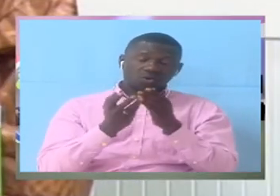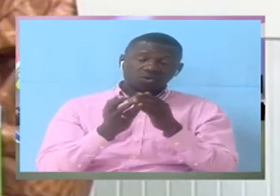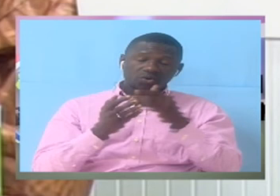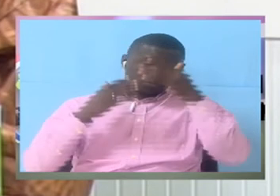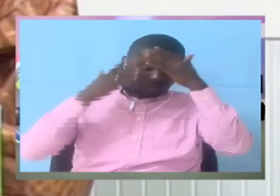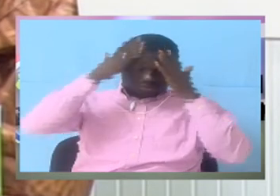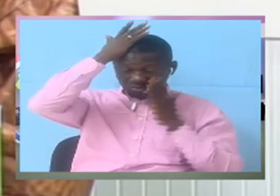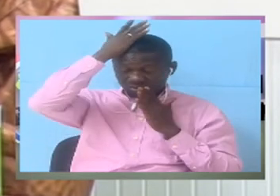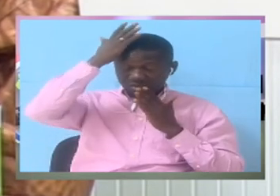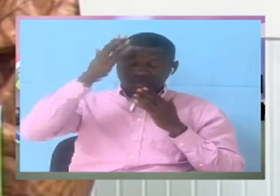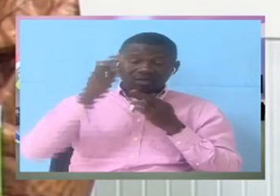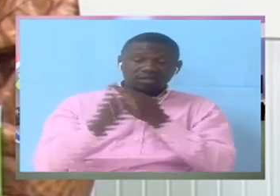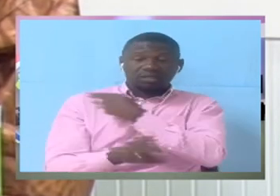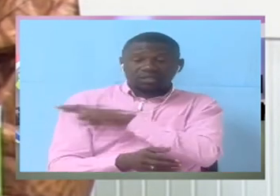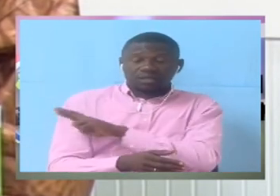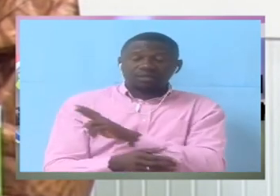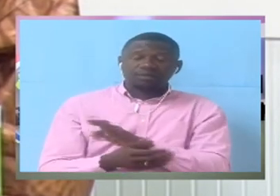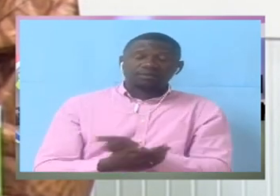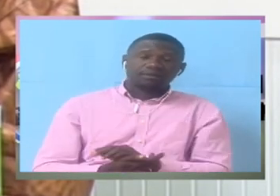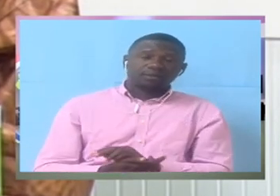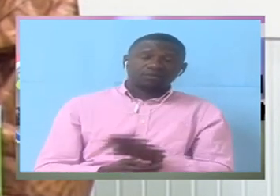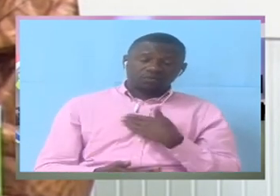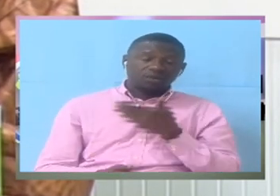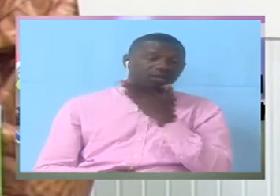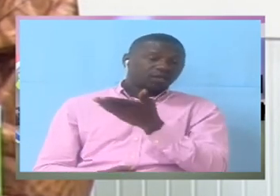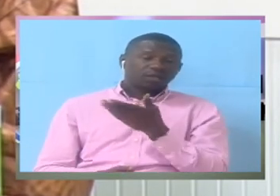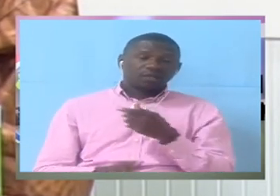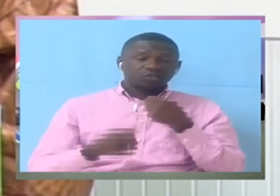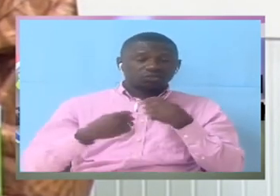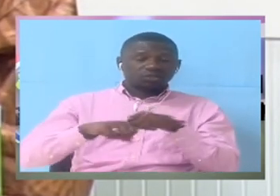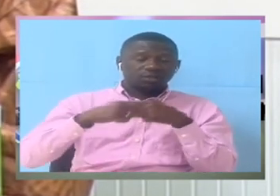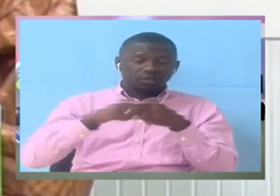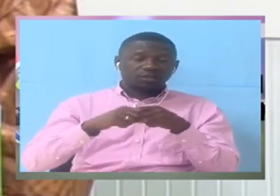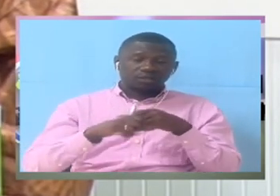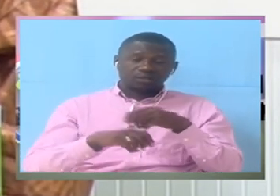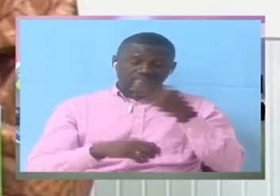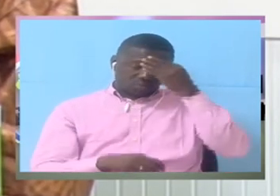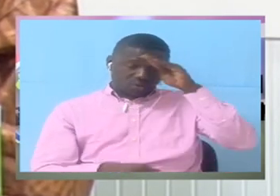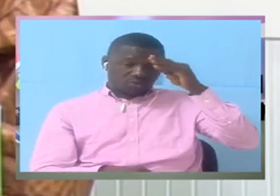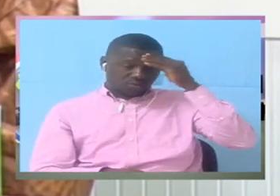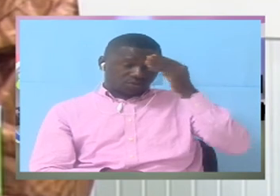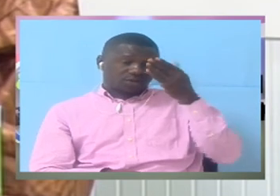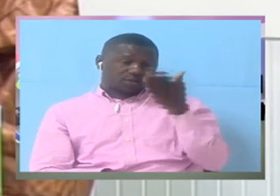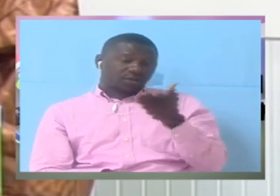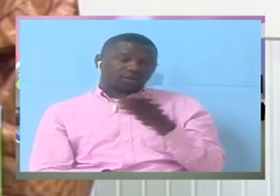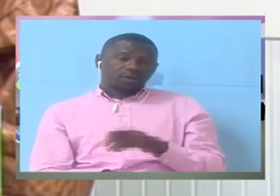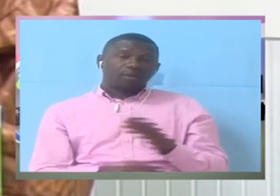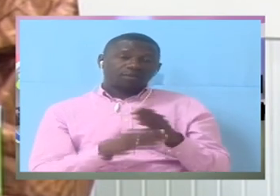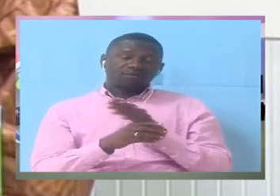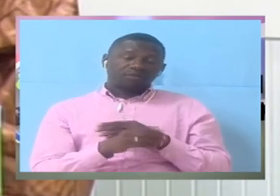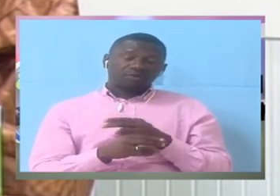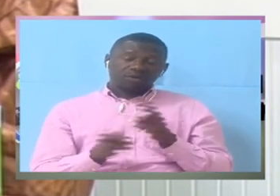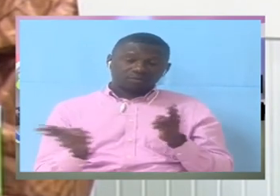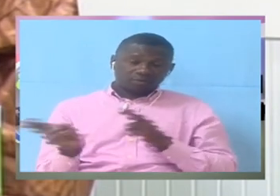Then we were there training the boys. Before 1992, Keloema. Before the war started in